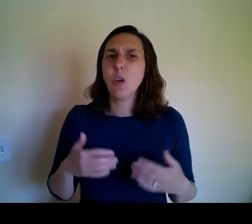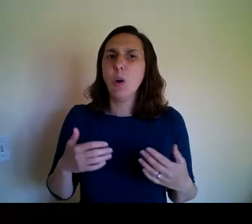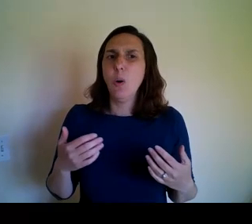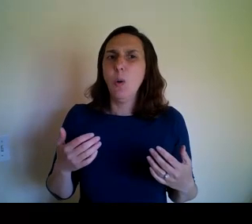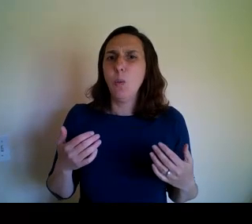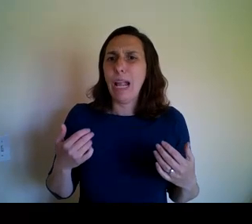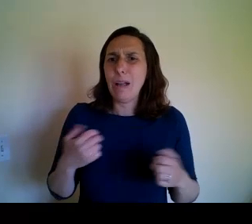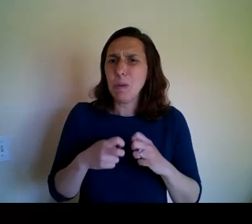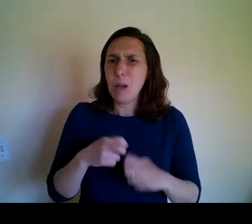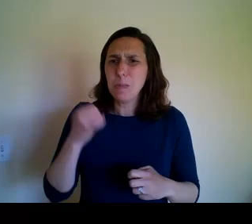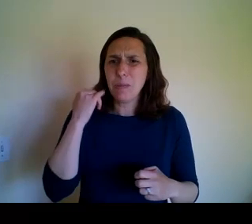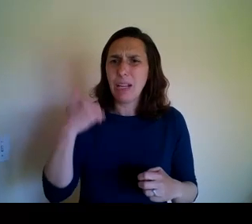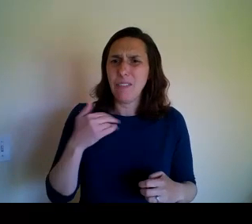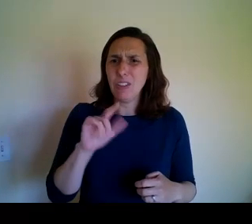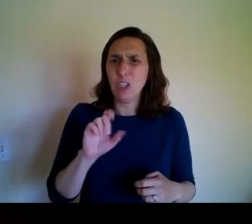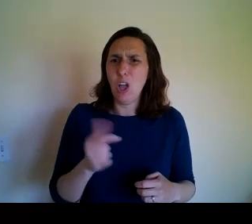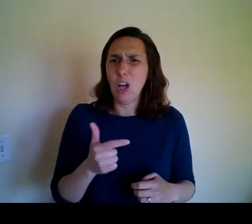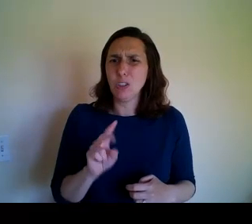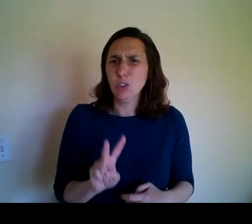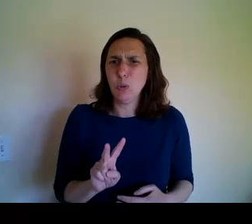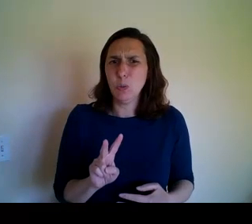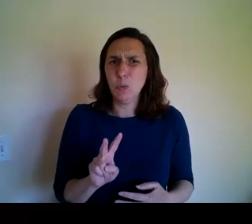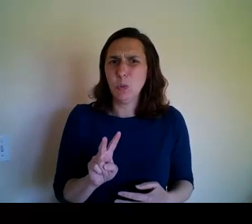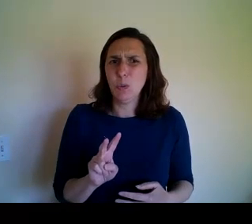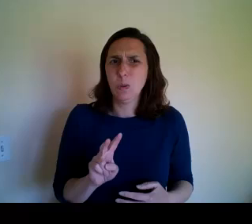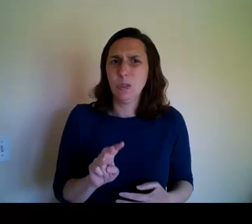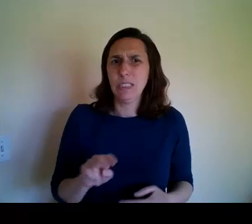2 of 58.